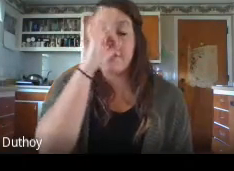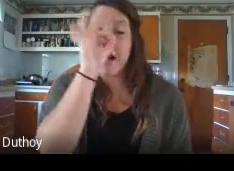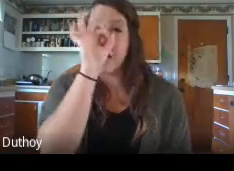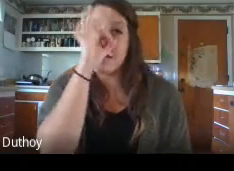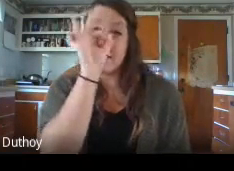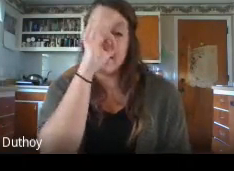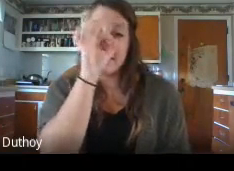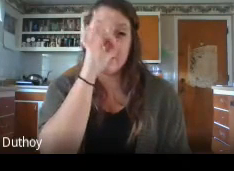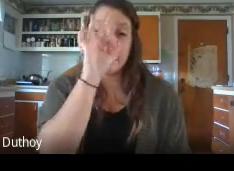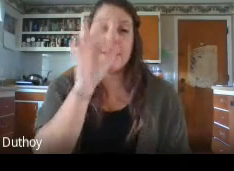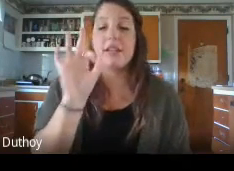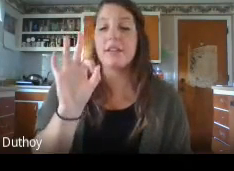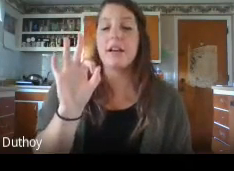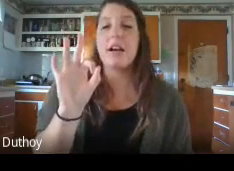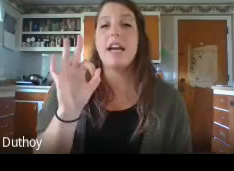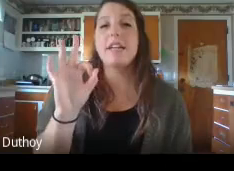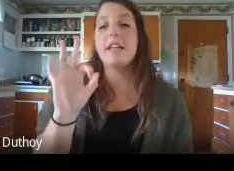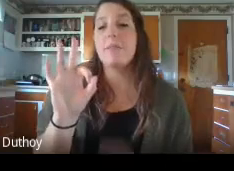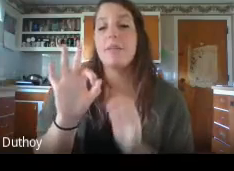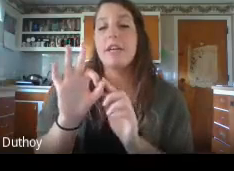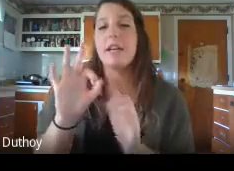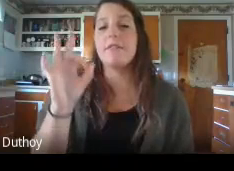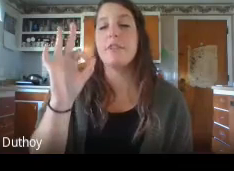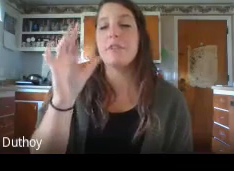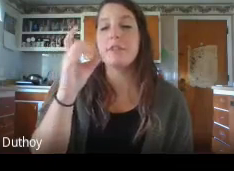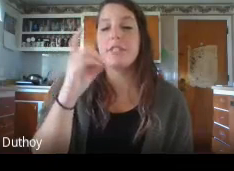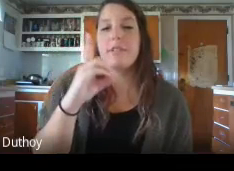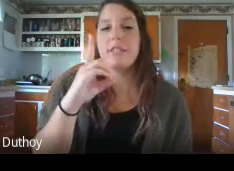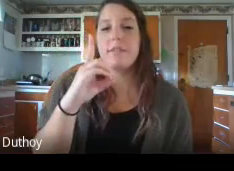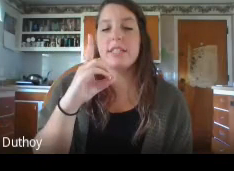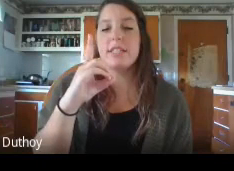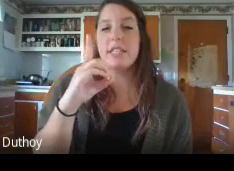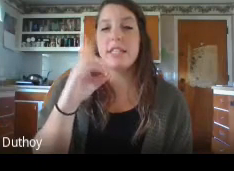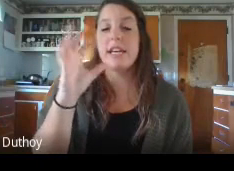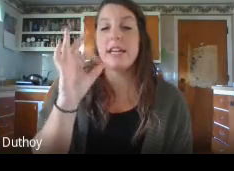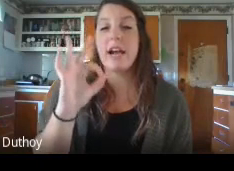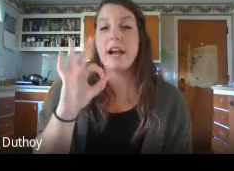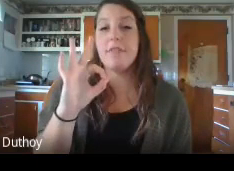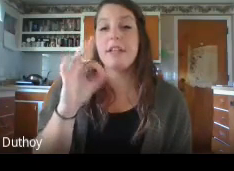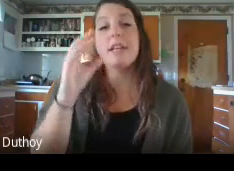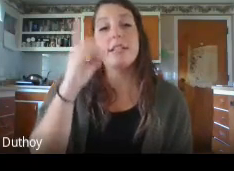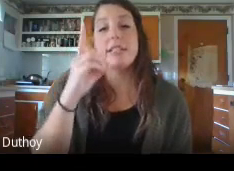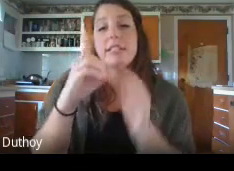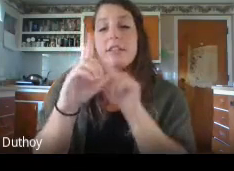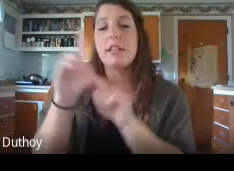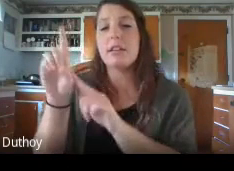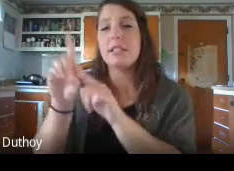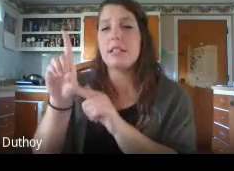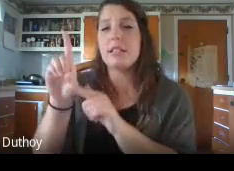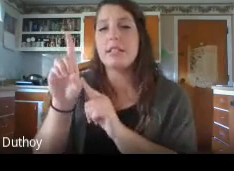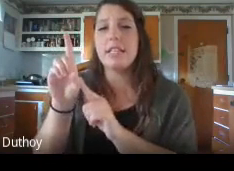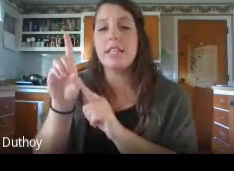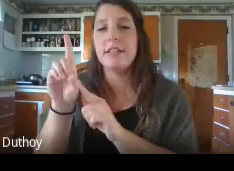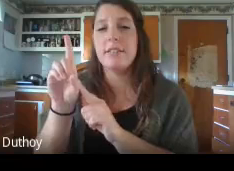F like fox. Again, people get confused with D and F. D literally